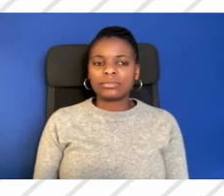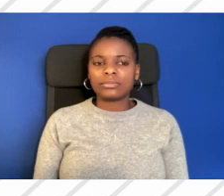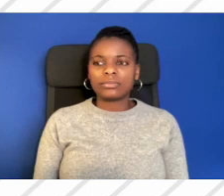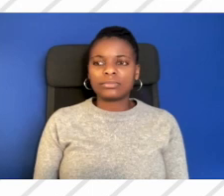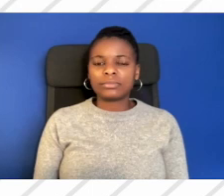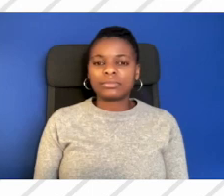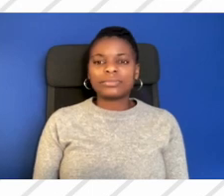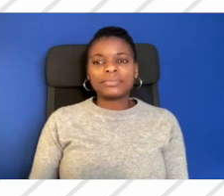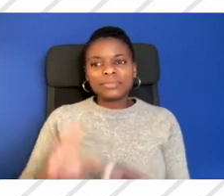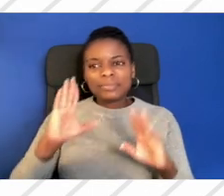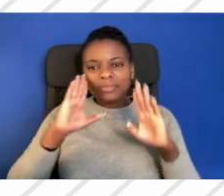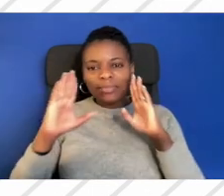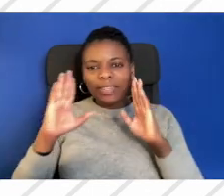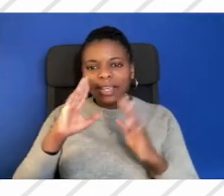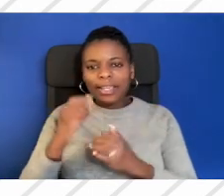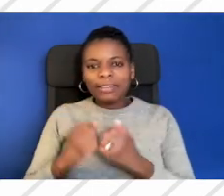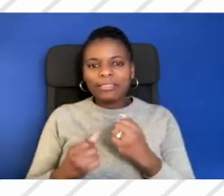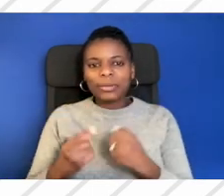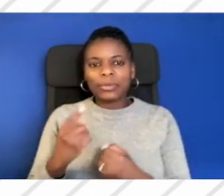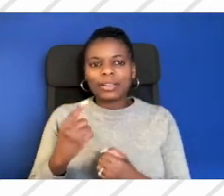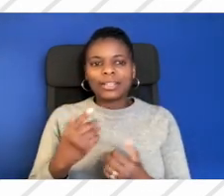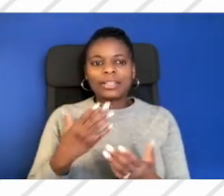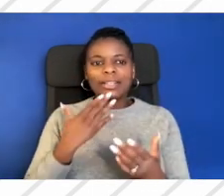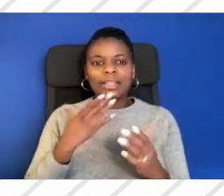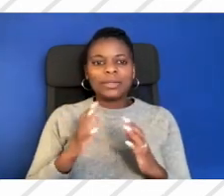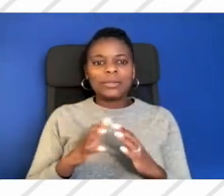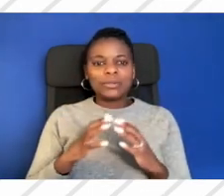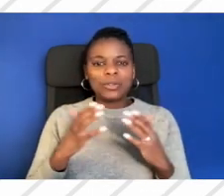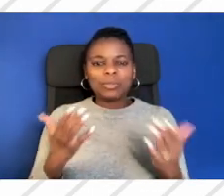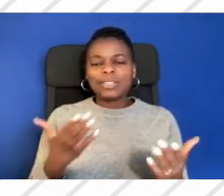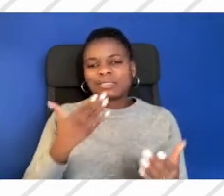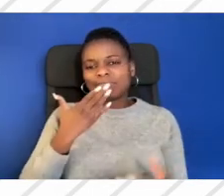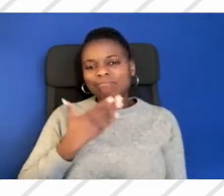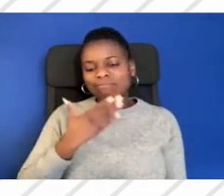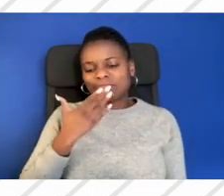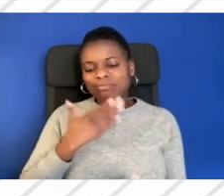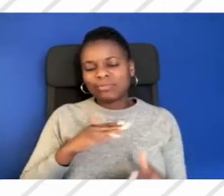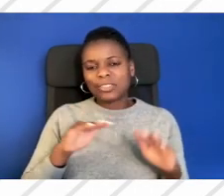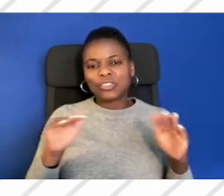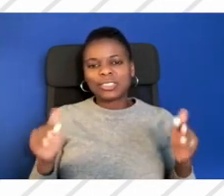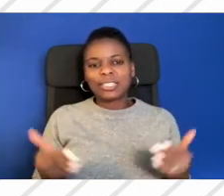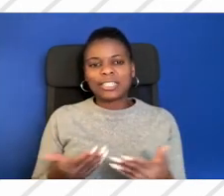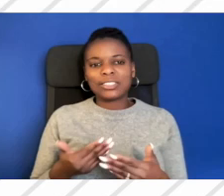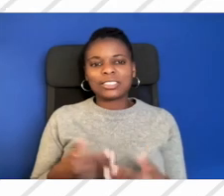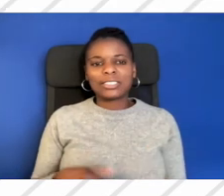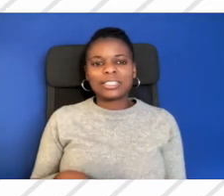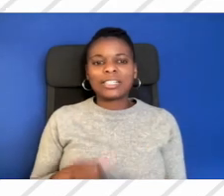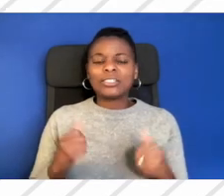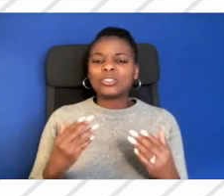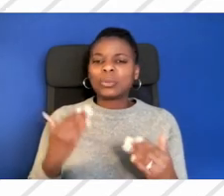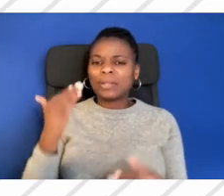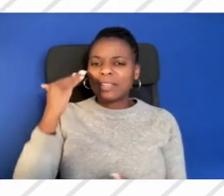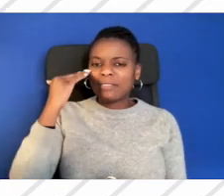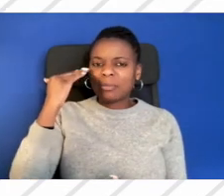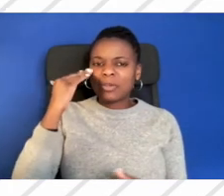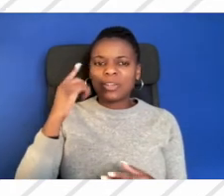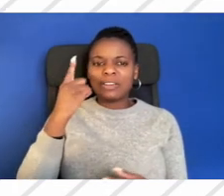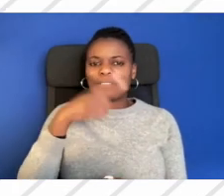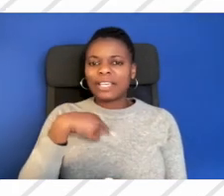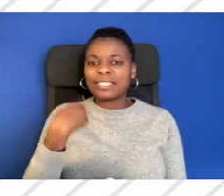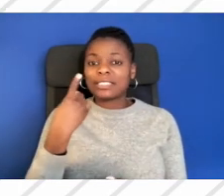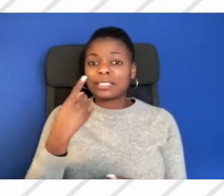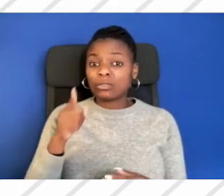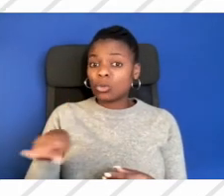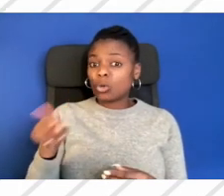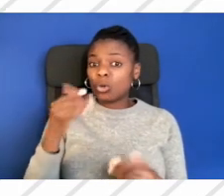Hello, everyone. Thank you so much for such a kind introduction. So many familiar faces, but for those that don't know me, my name's